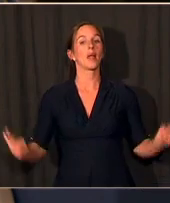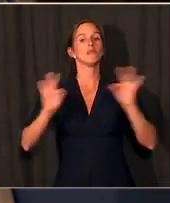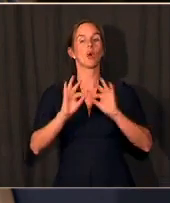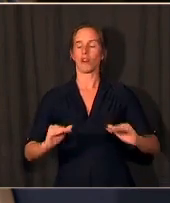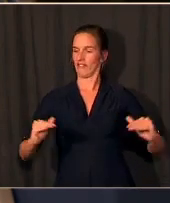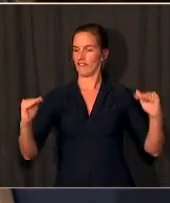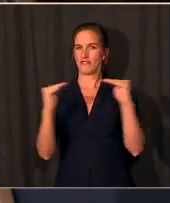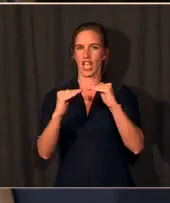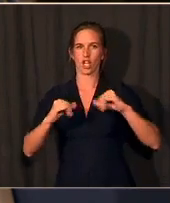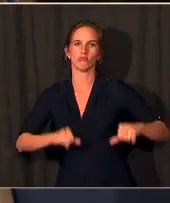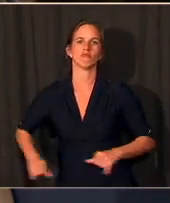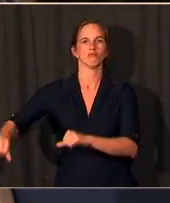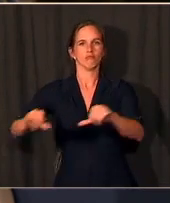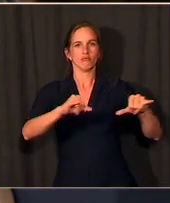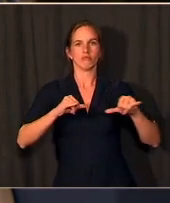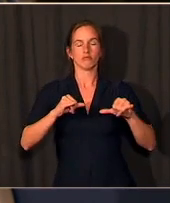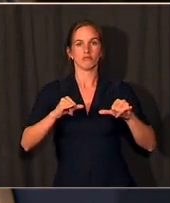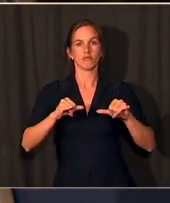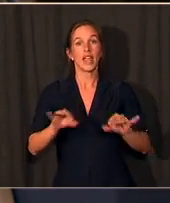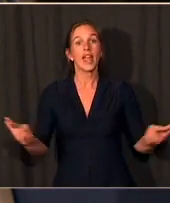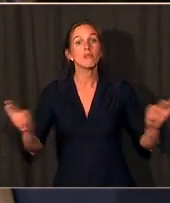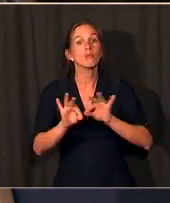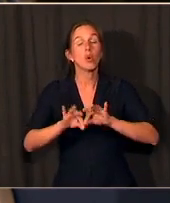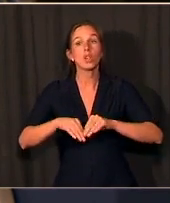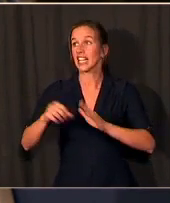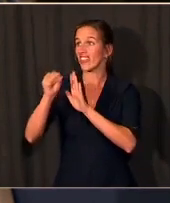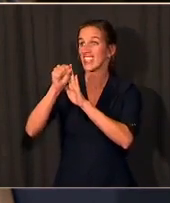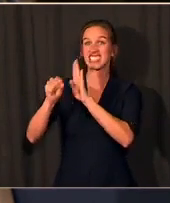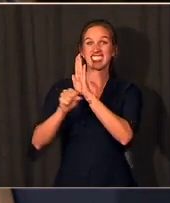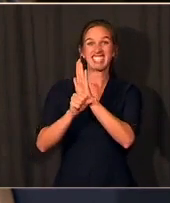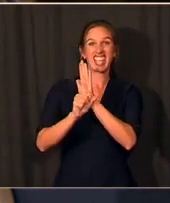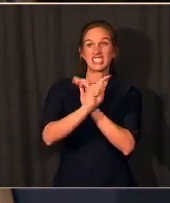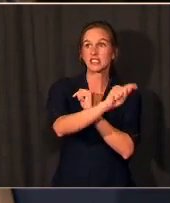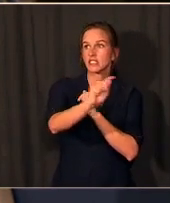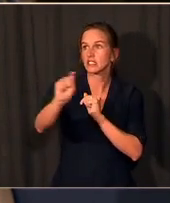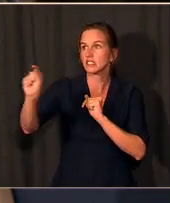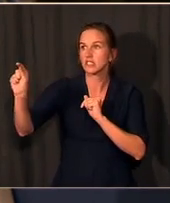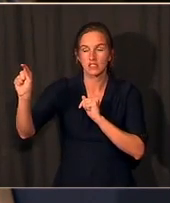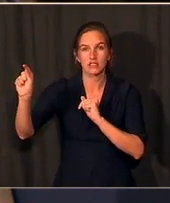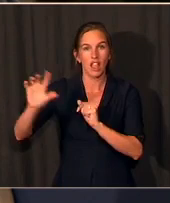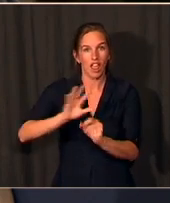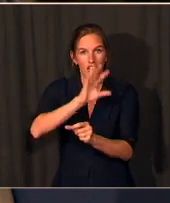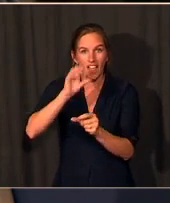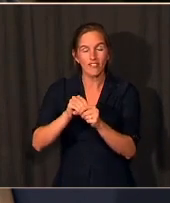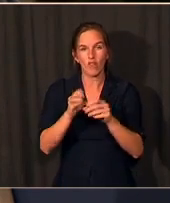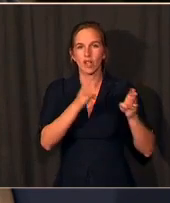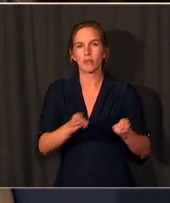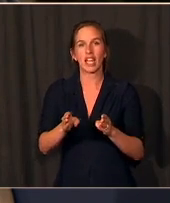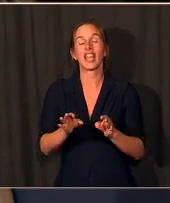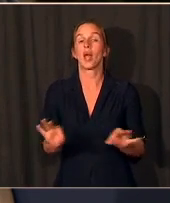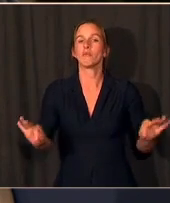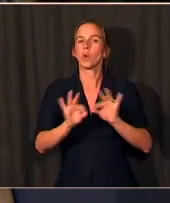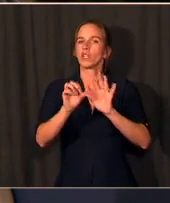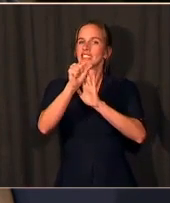across. We need the states who are part of the planning to accept the vaccine.